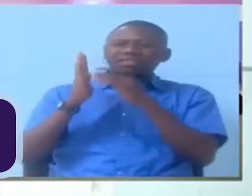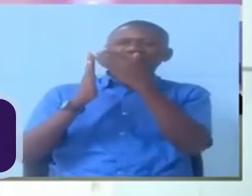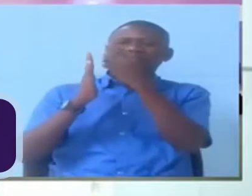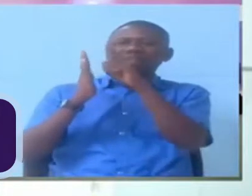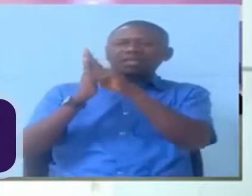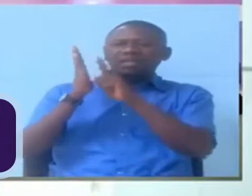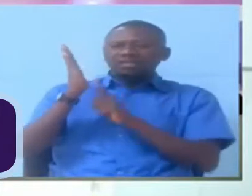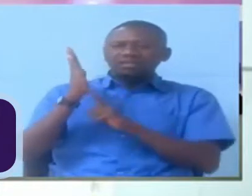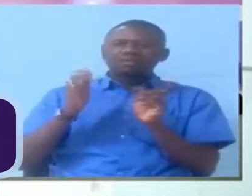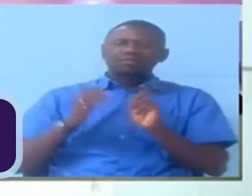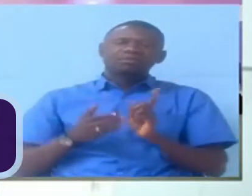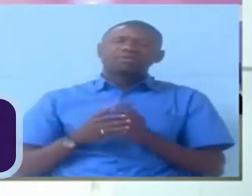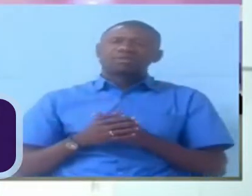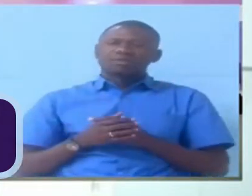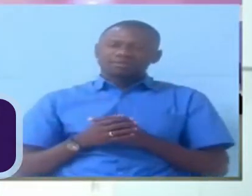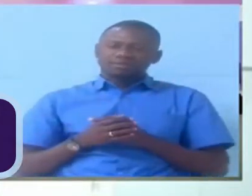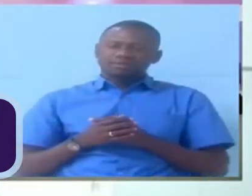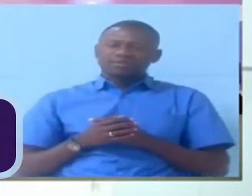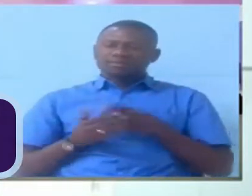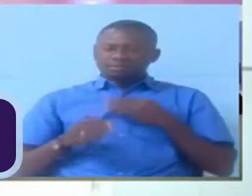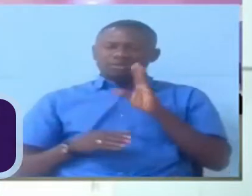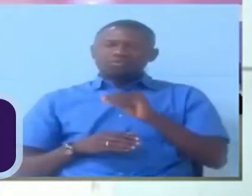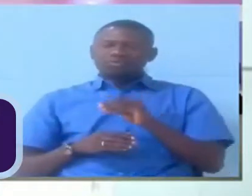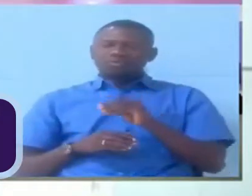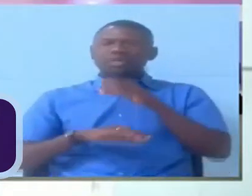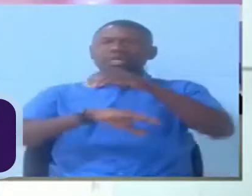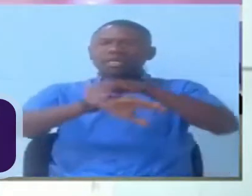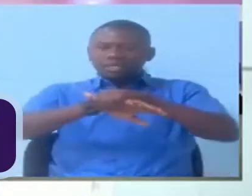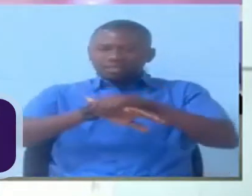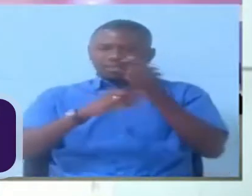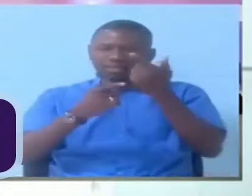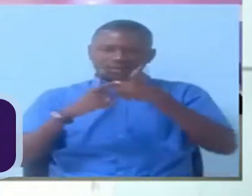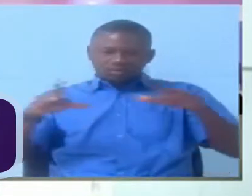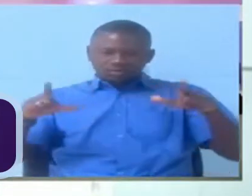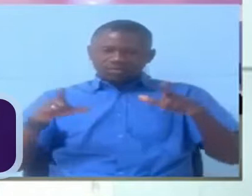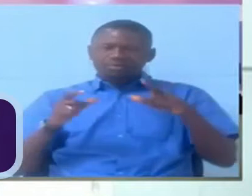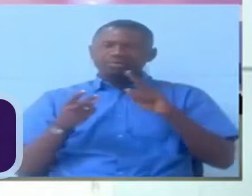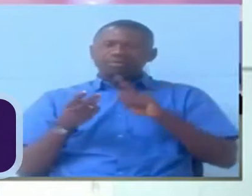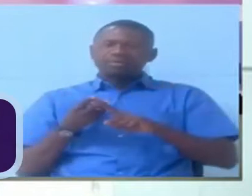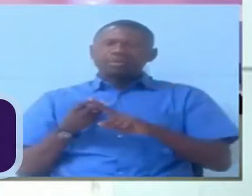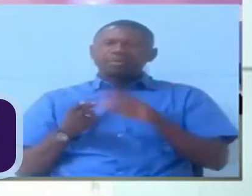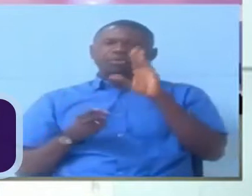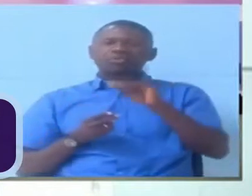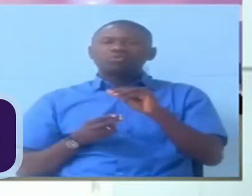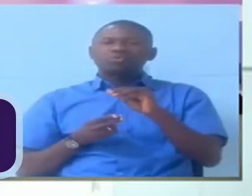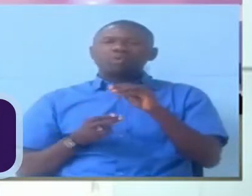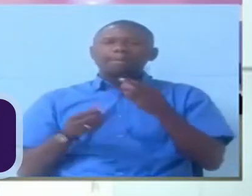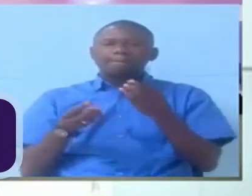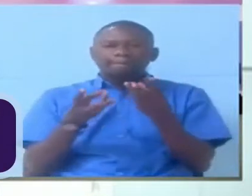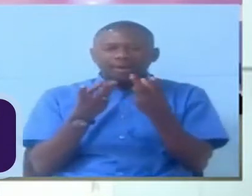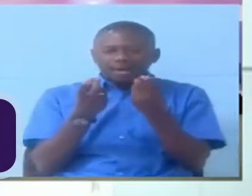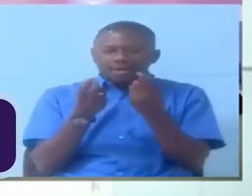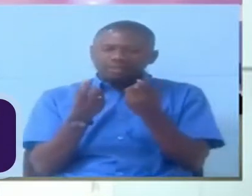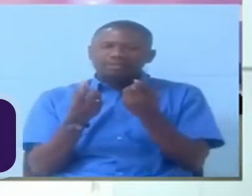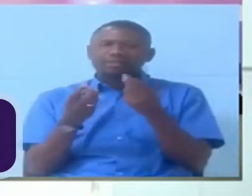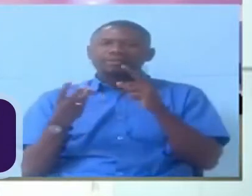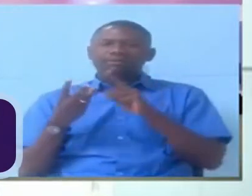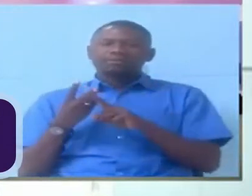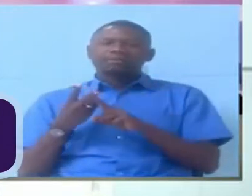school. Amunta mantra nying karambum baldo meni alon ko be luring. Could you explain what you mean by that answer? Wo